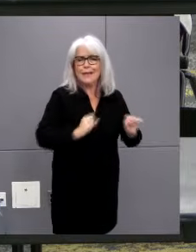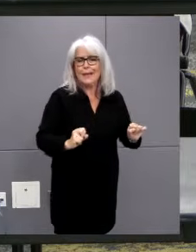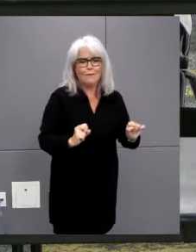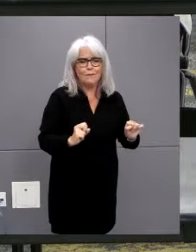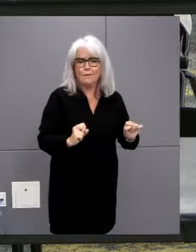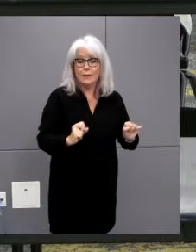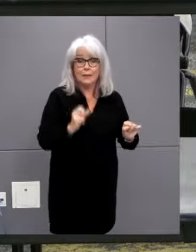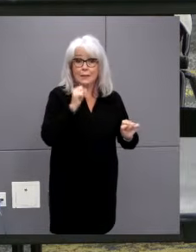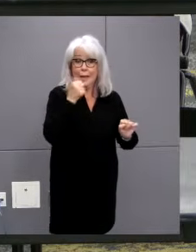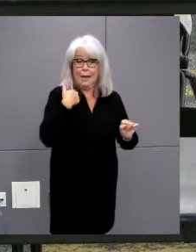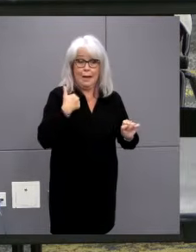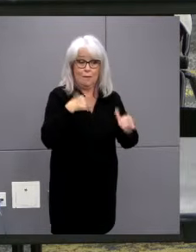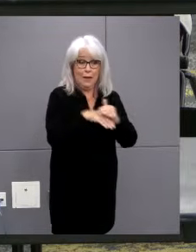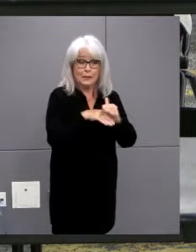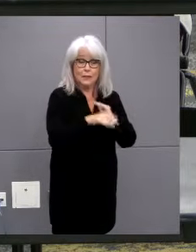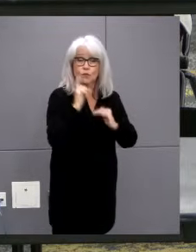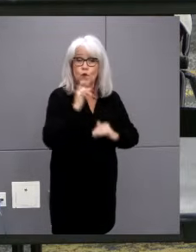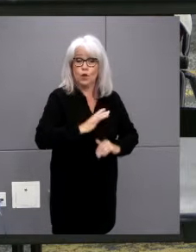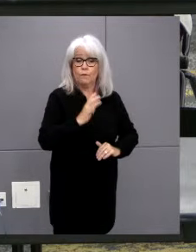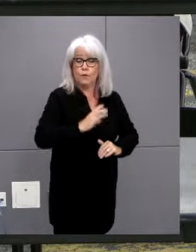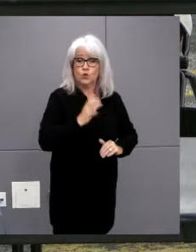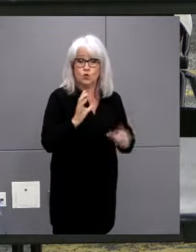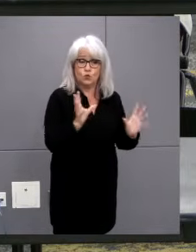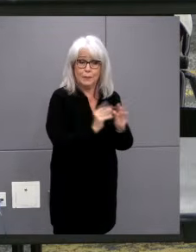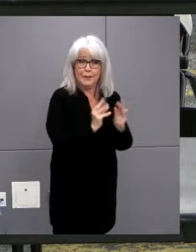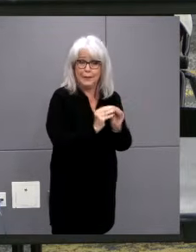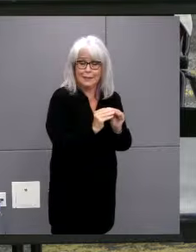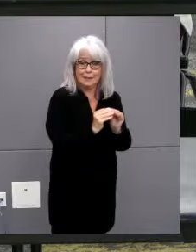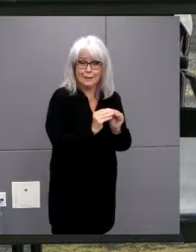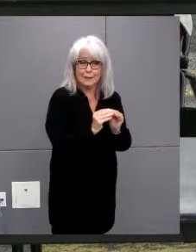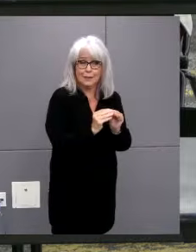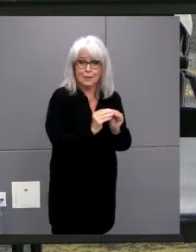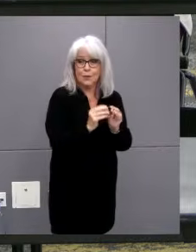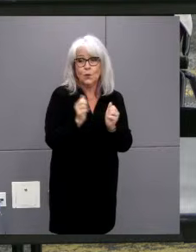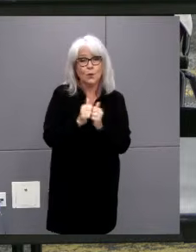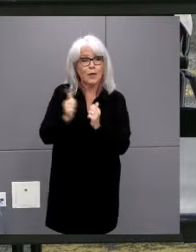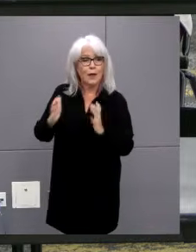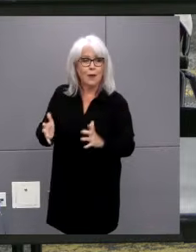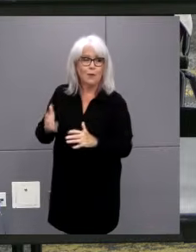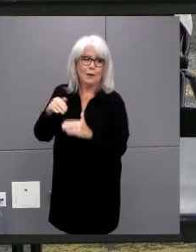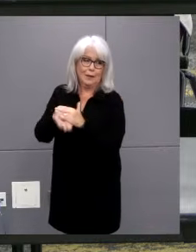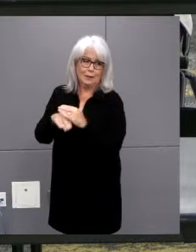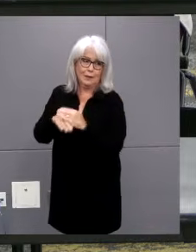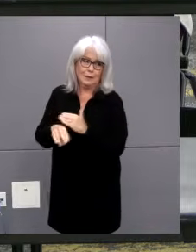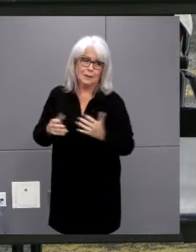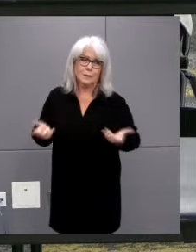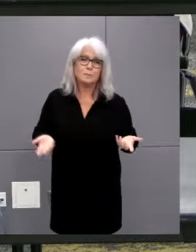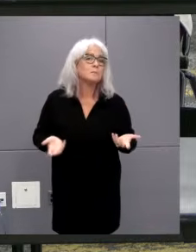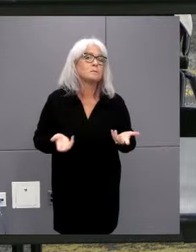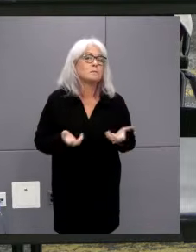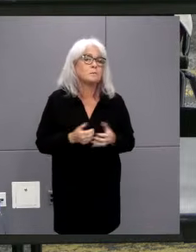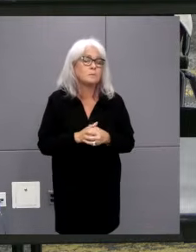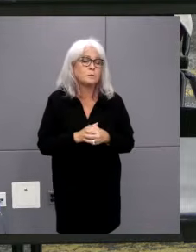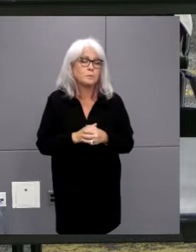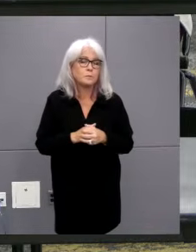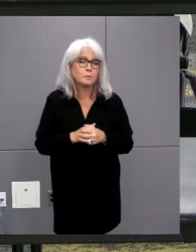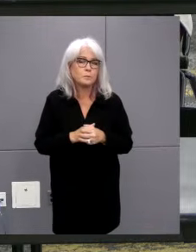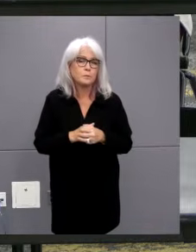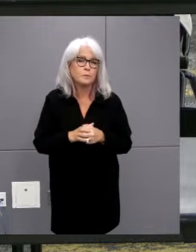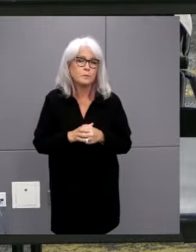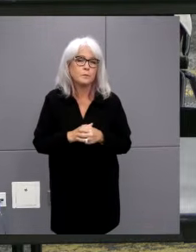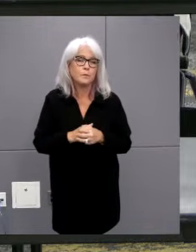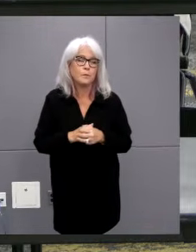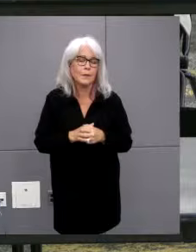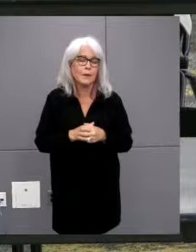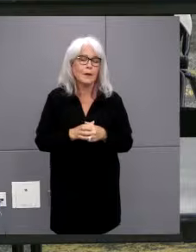access for official business than it is with us not having access. So, all